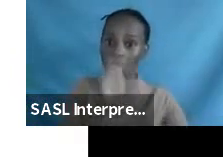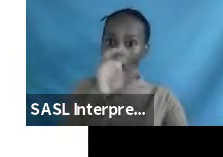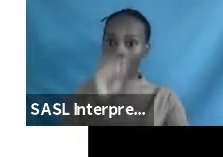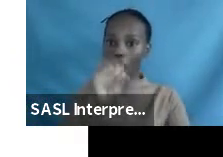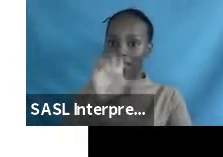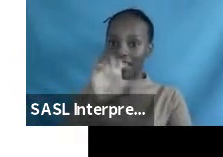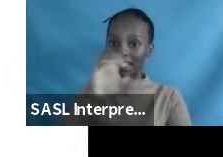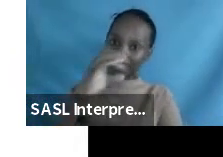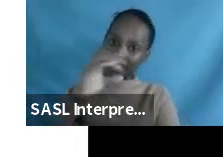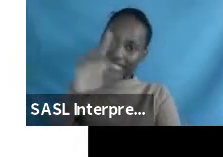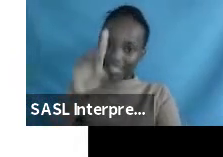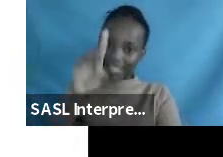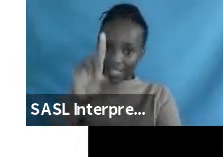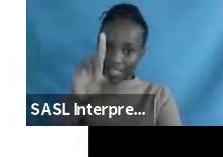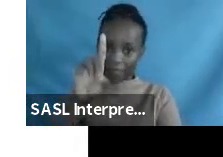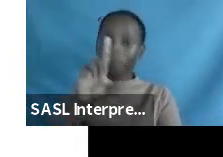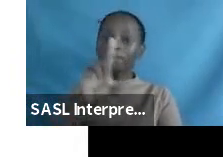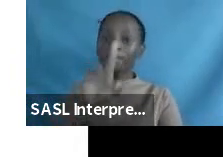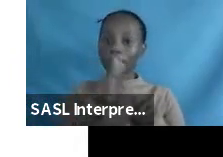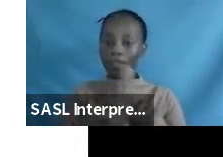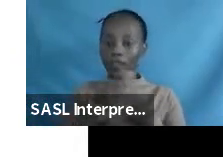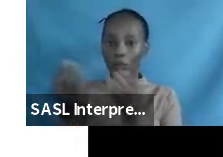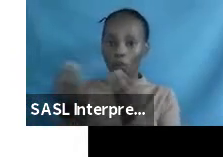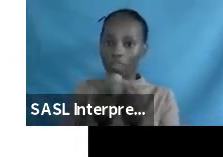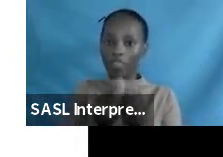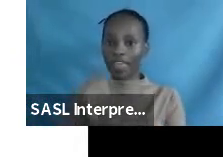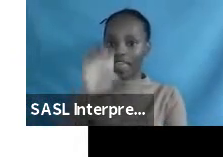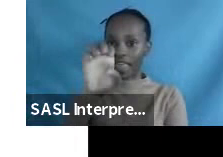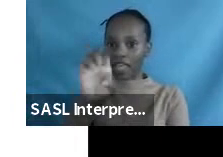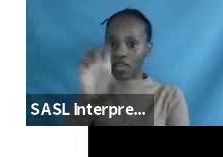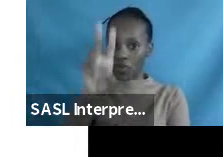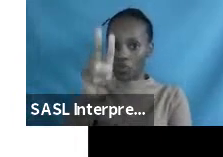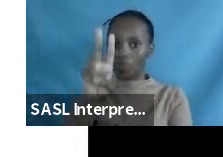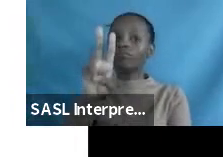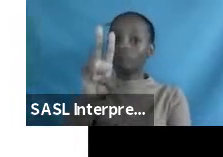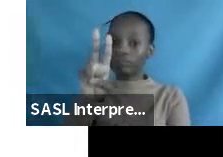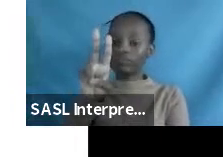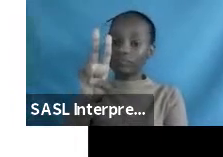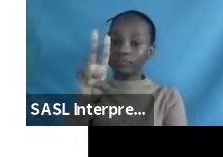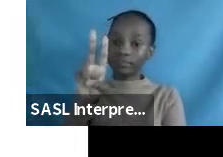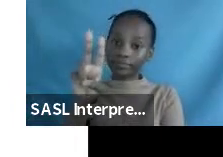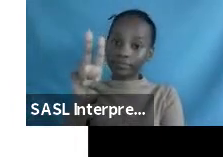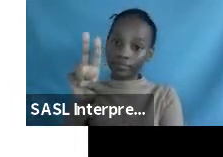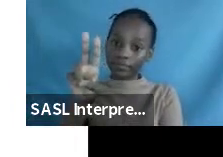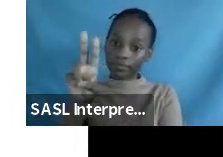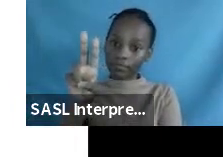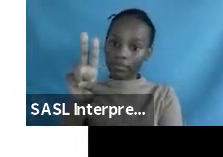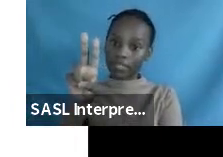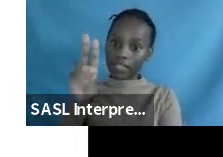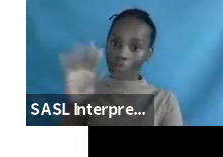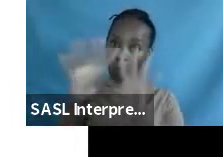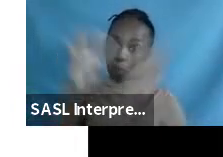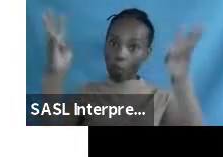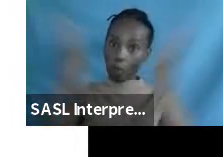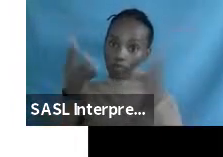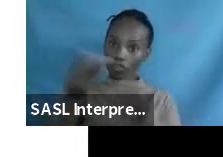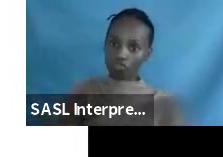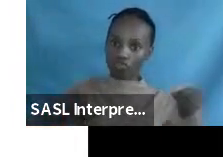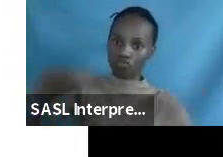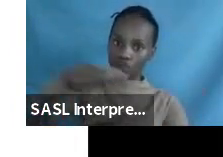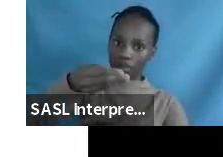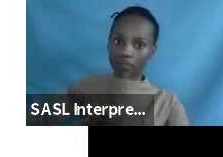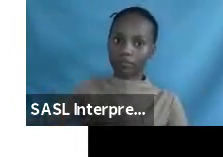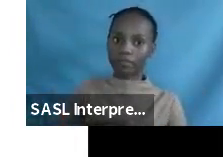Property Office on the economic impact of counterfeit in the world trade, trade in counterfeit and